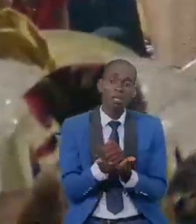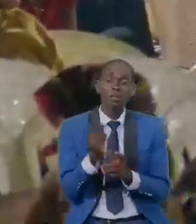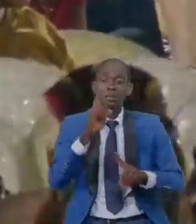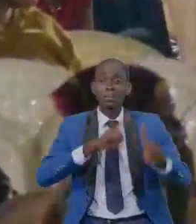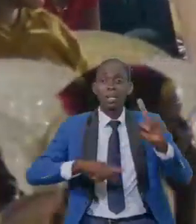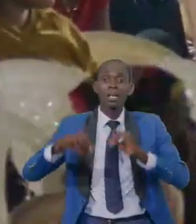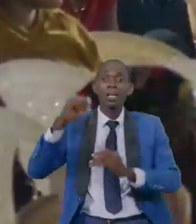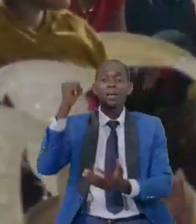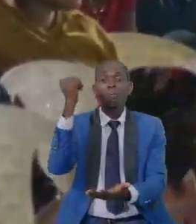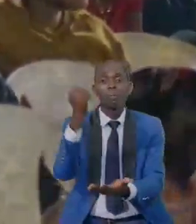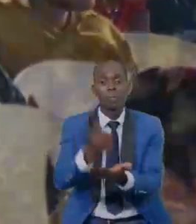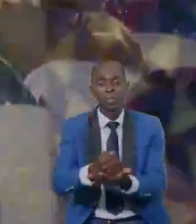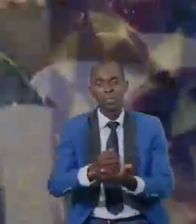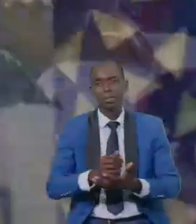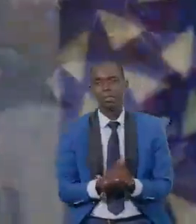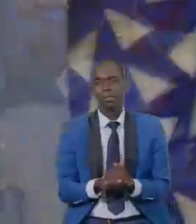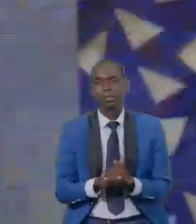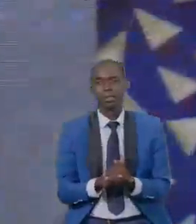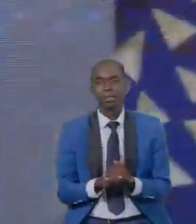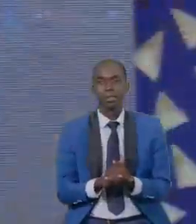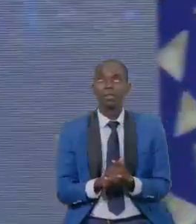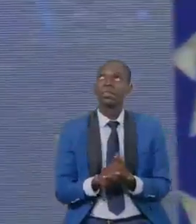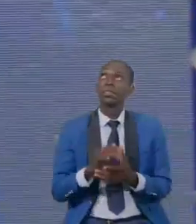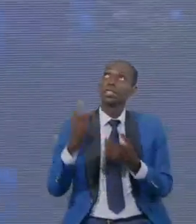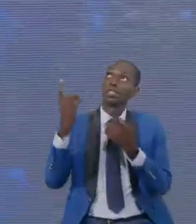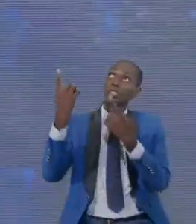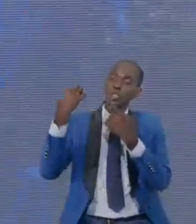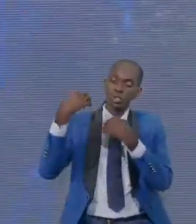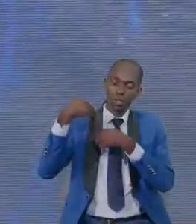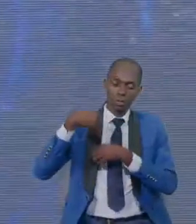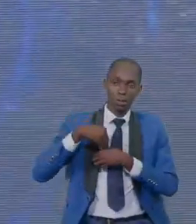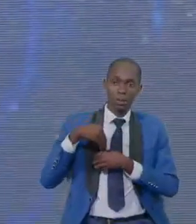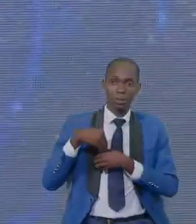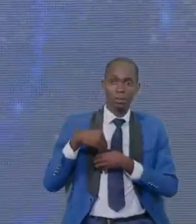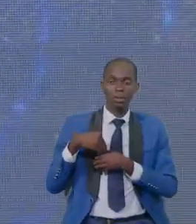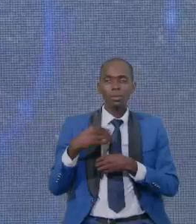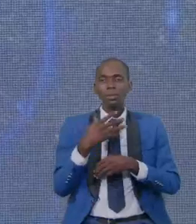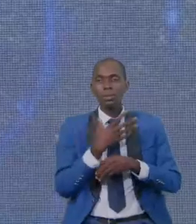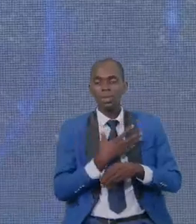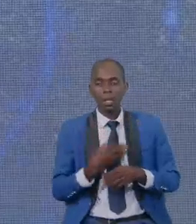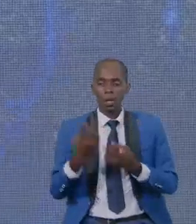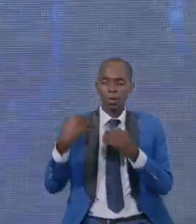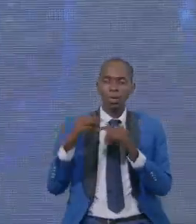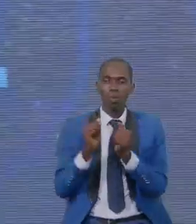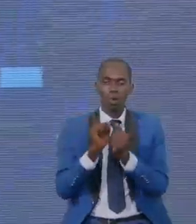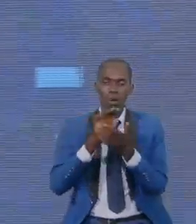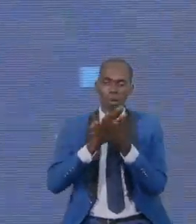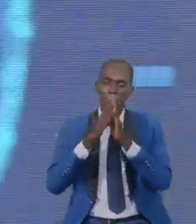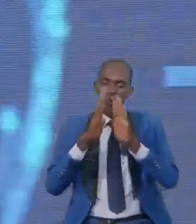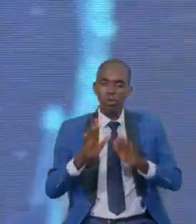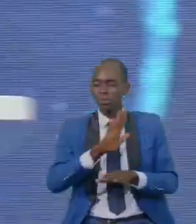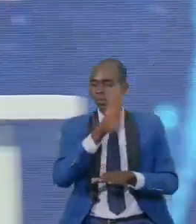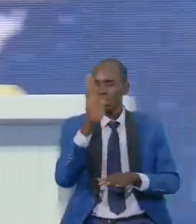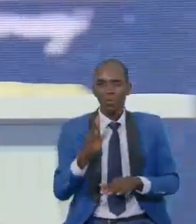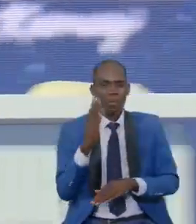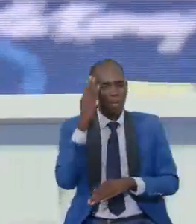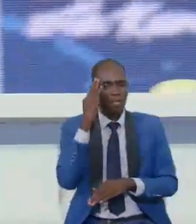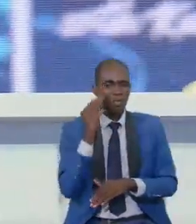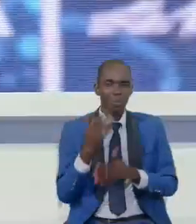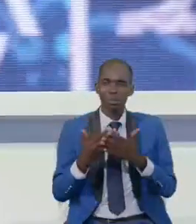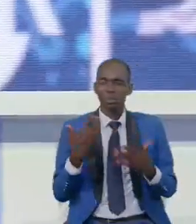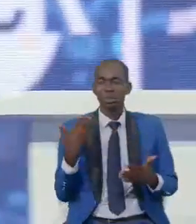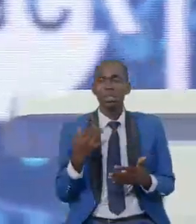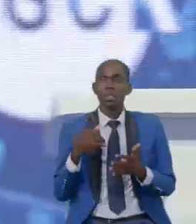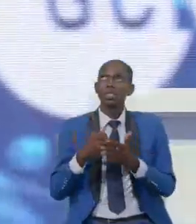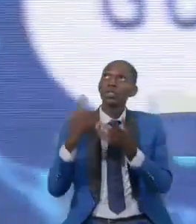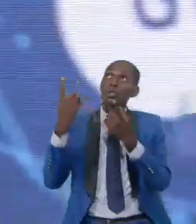He comes in. He comes with peace you had never known. He comes with peace you